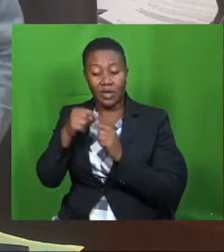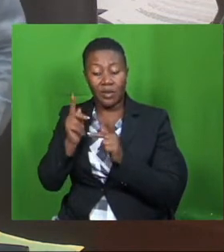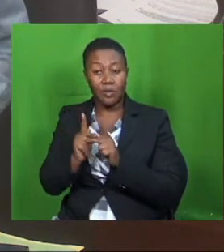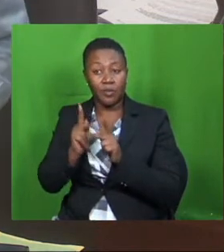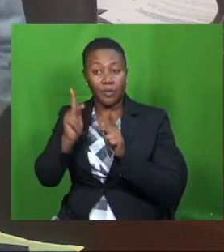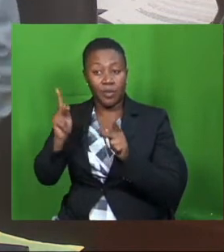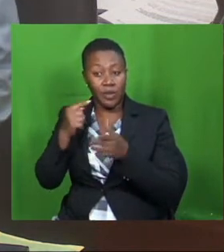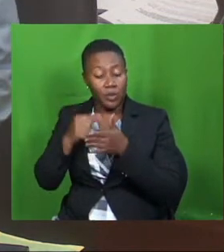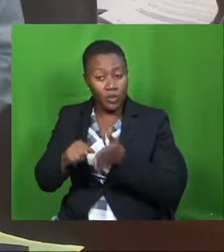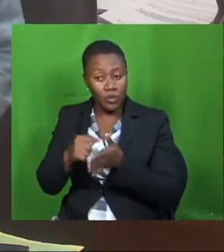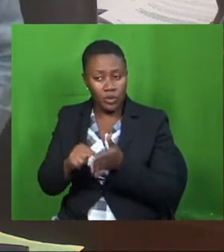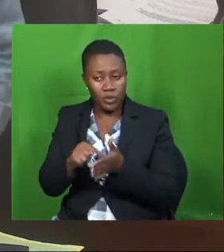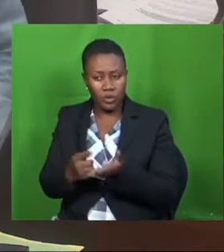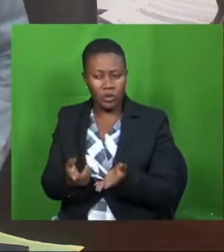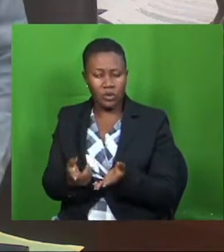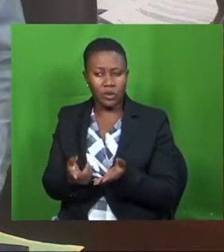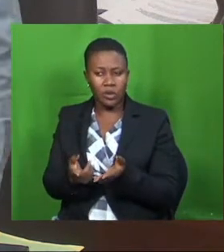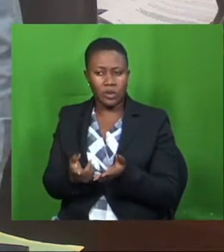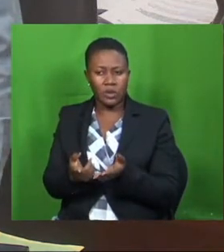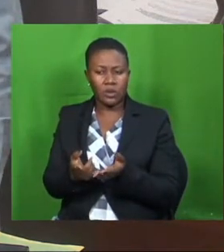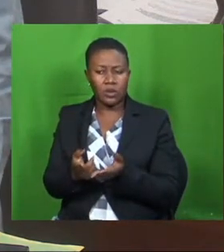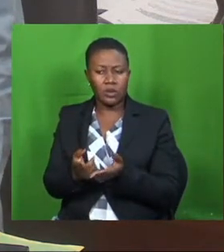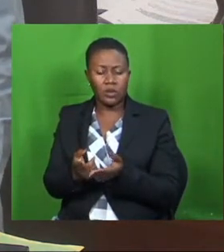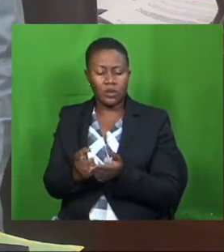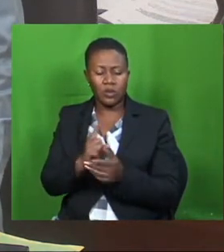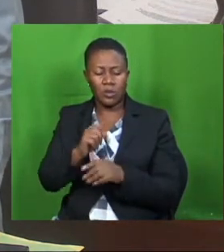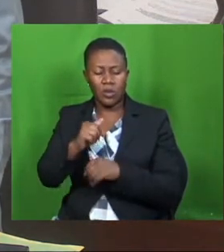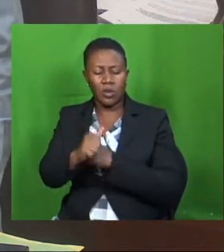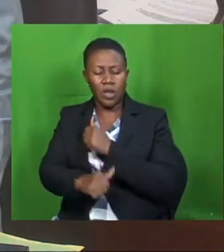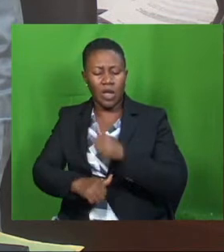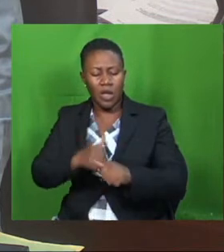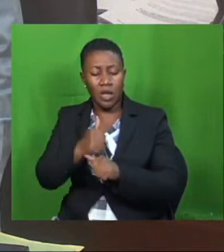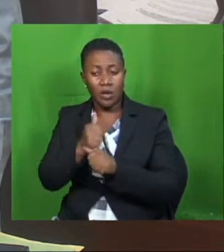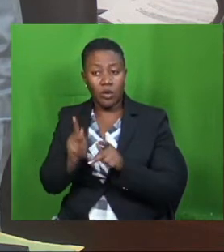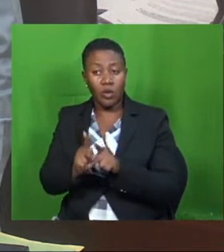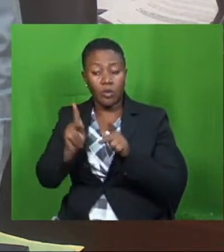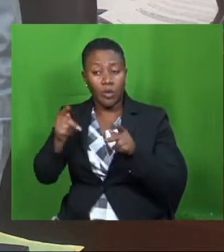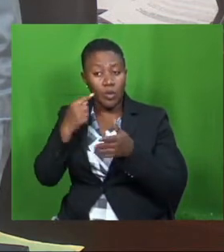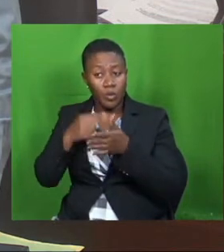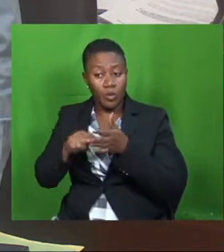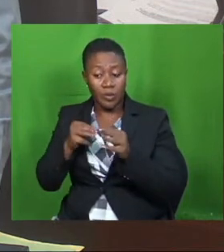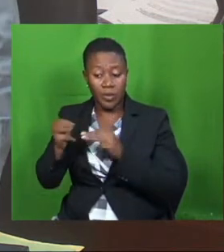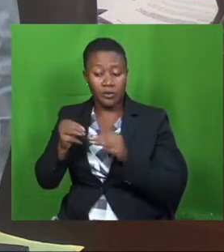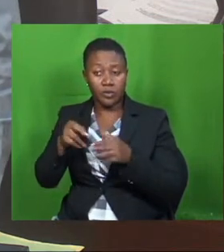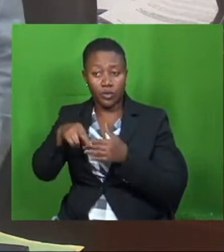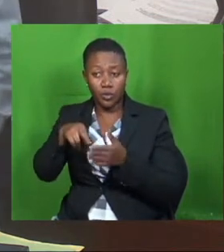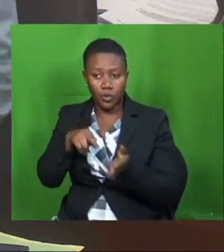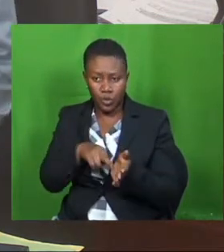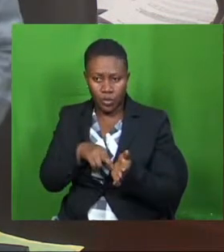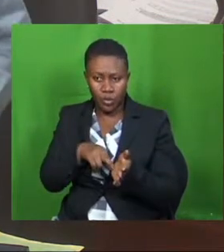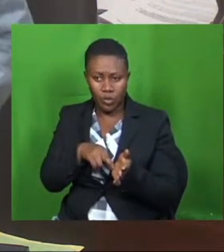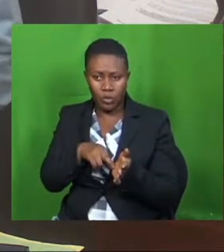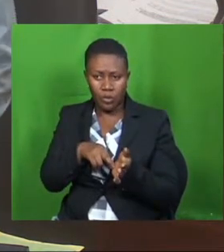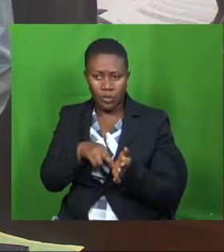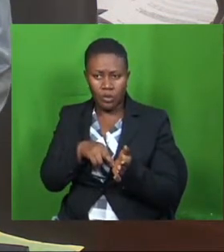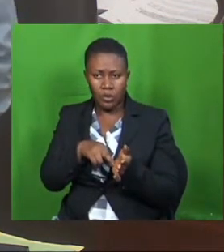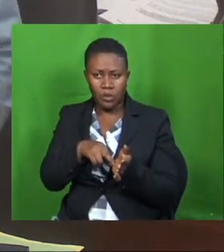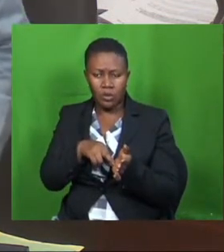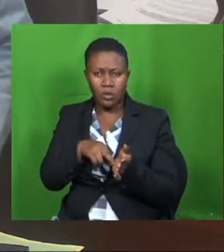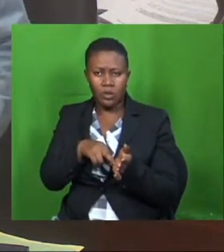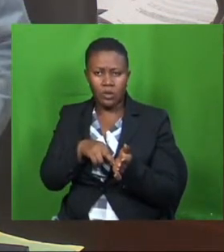to the Parliament of Ghana. He cannot be coming as and when he chooses or when he is available. No. This is the Parliament of Ghana. We